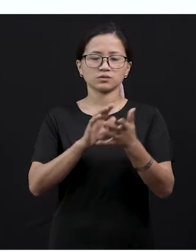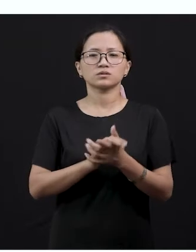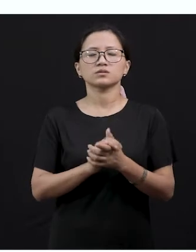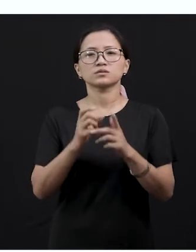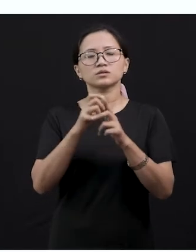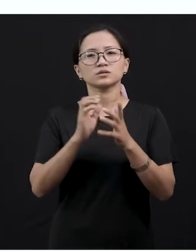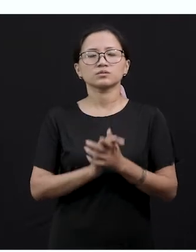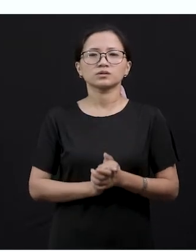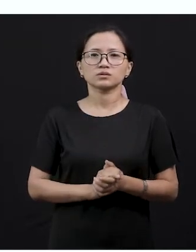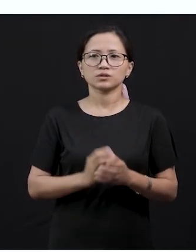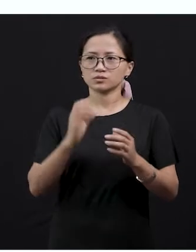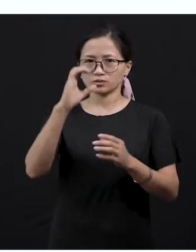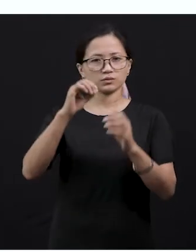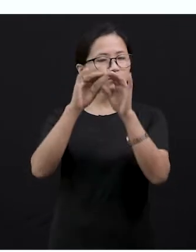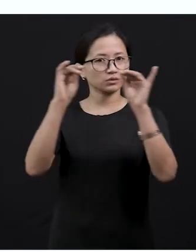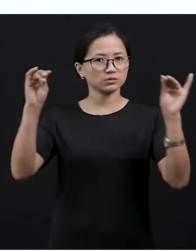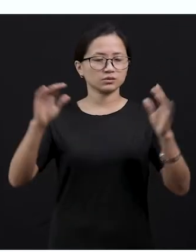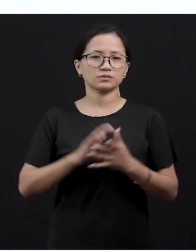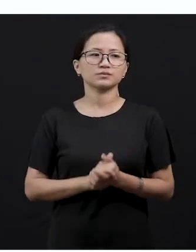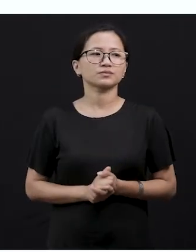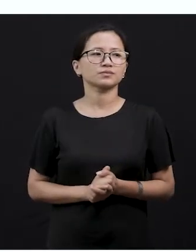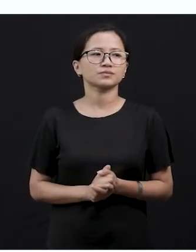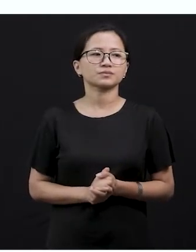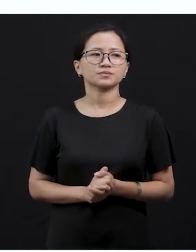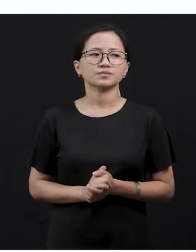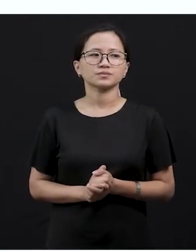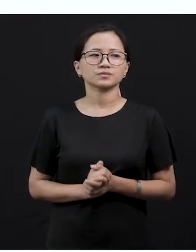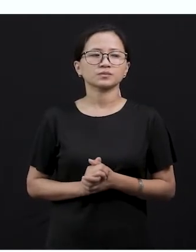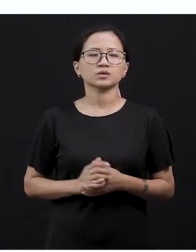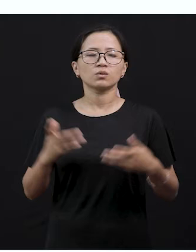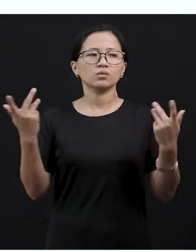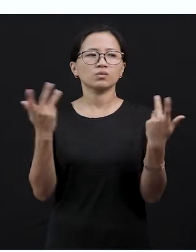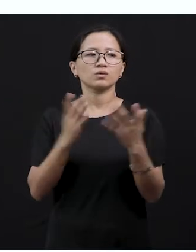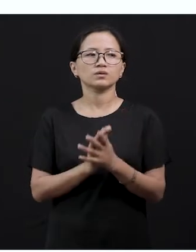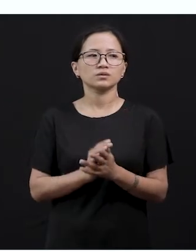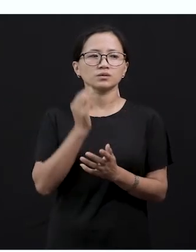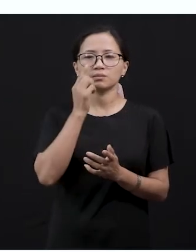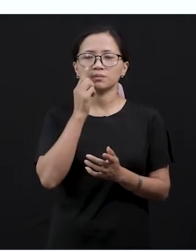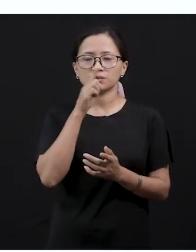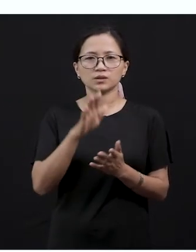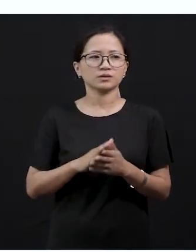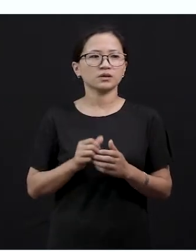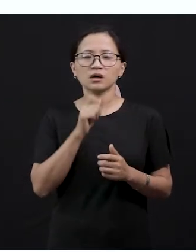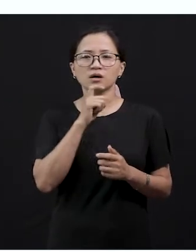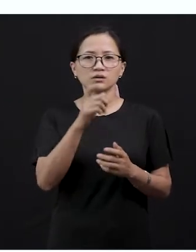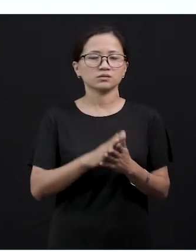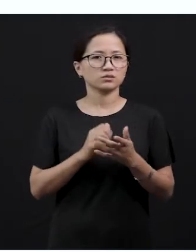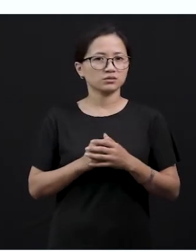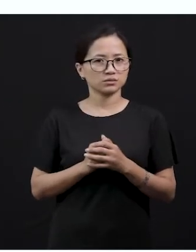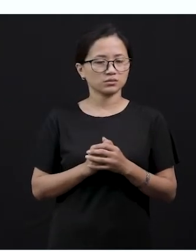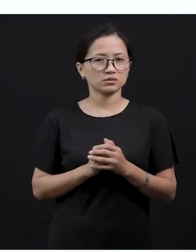us that the March family was poor. Okay, now next question. What did mother advise